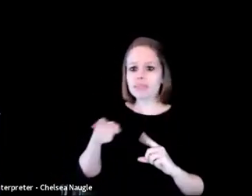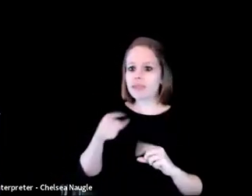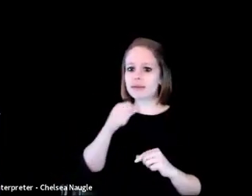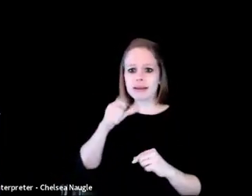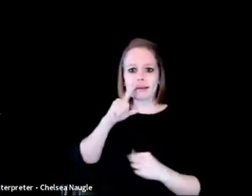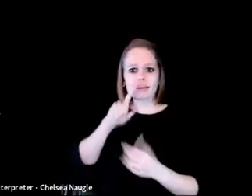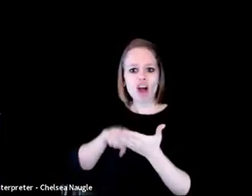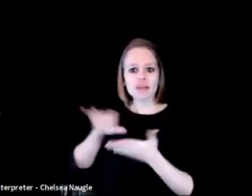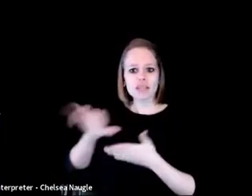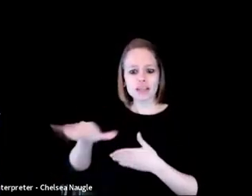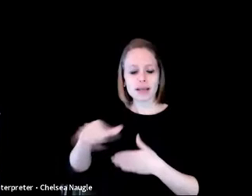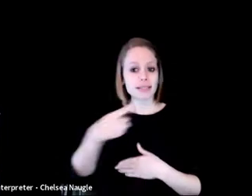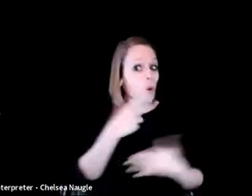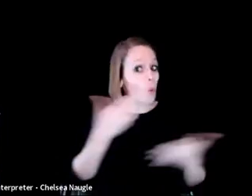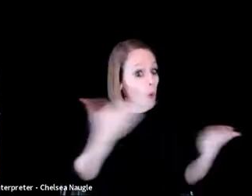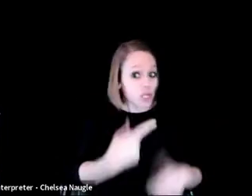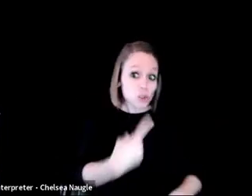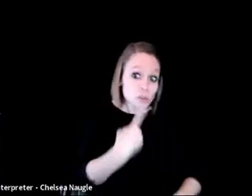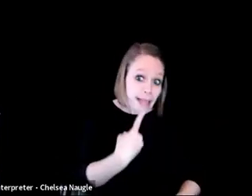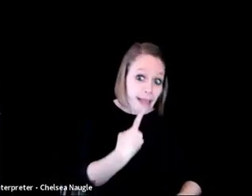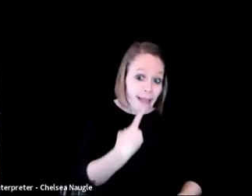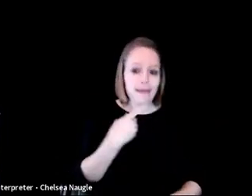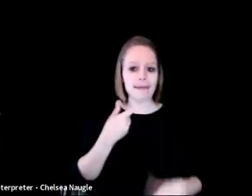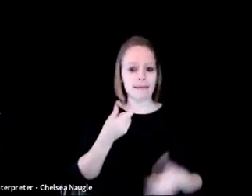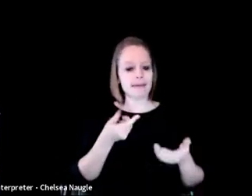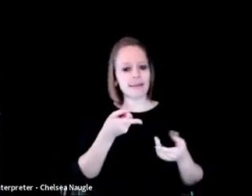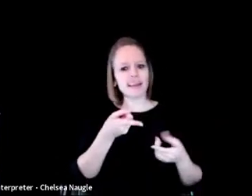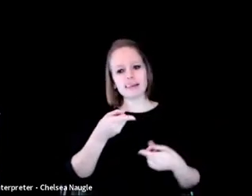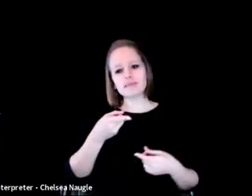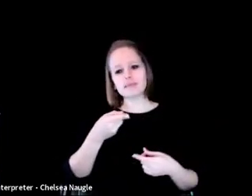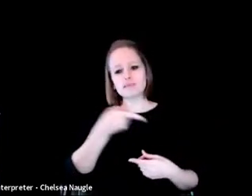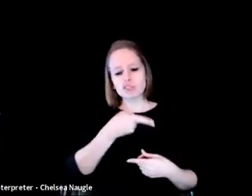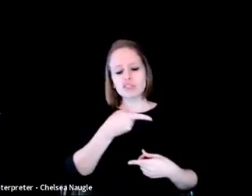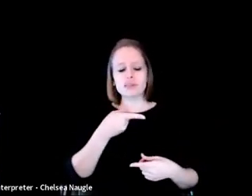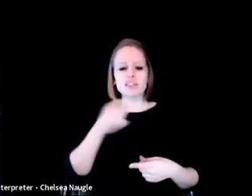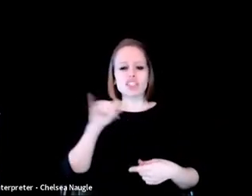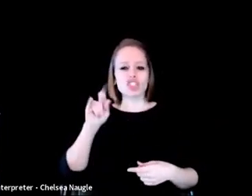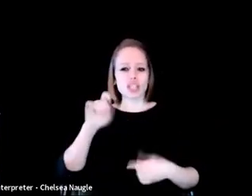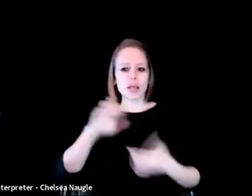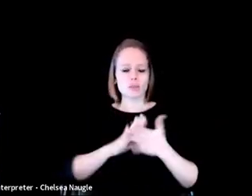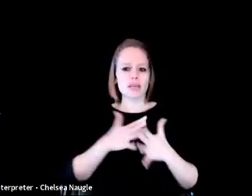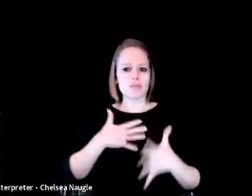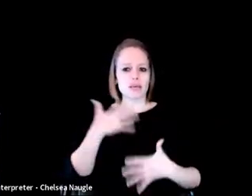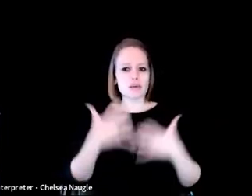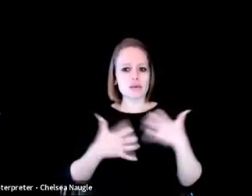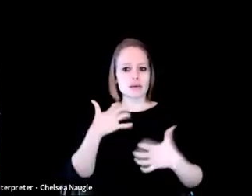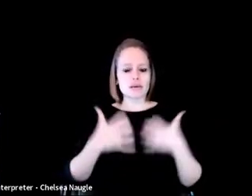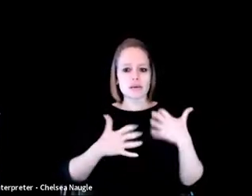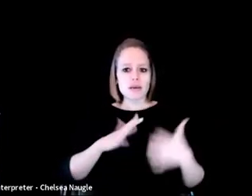do you say? And were prompting her. And she was getting more and more upset. It was her level of